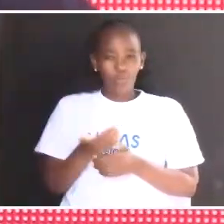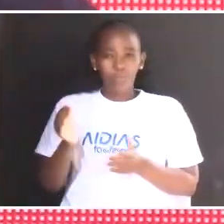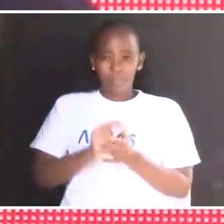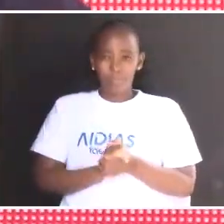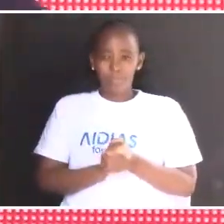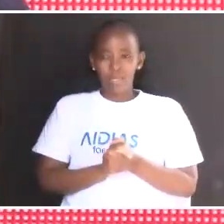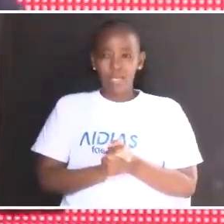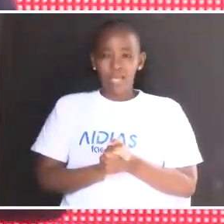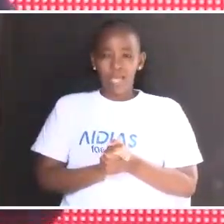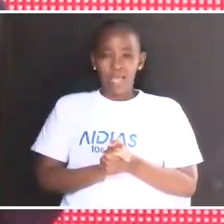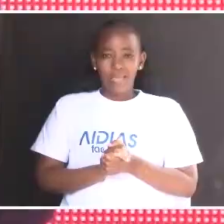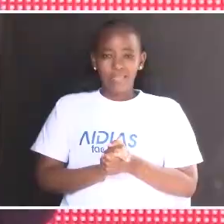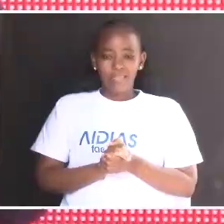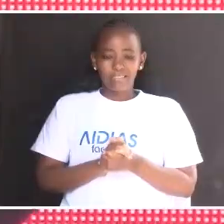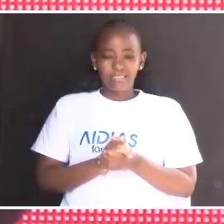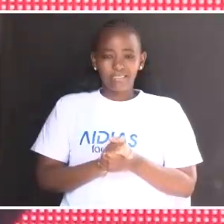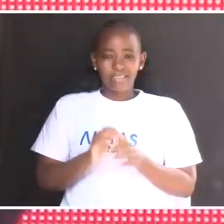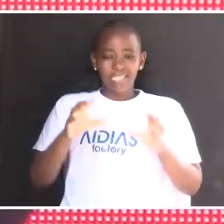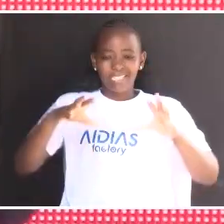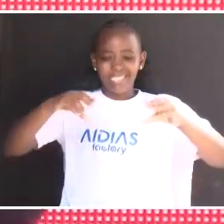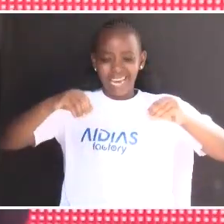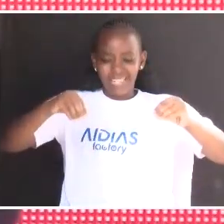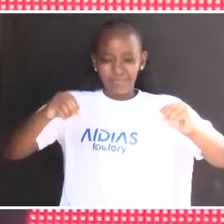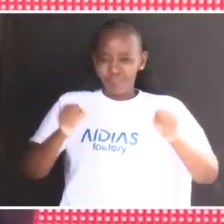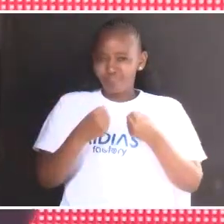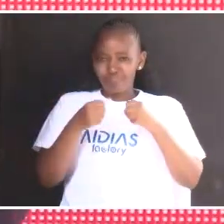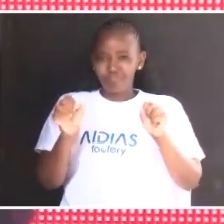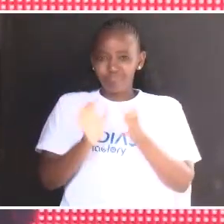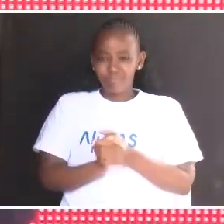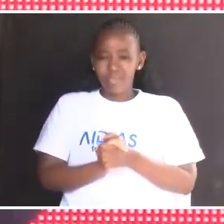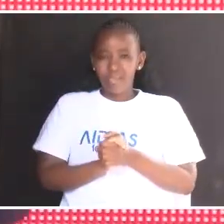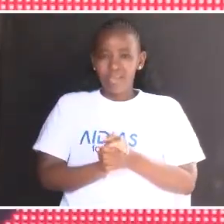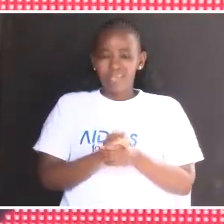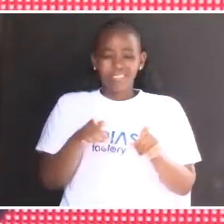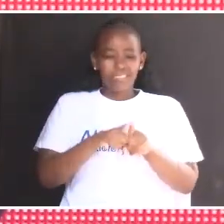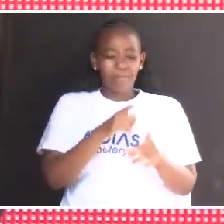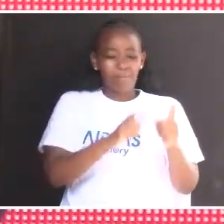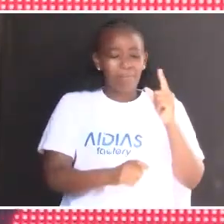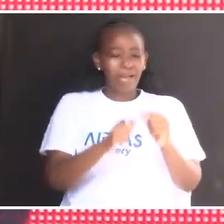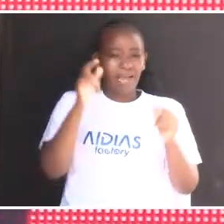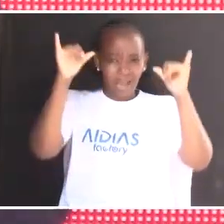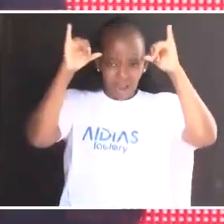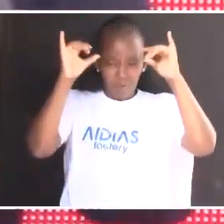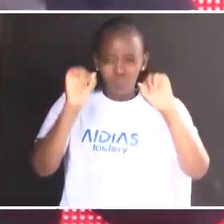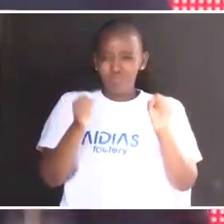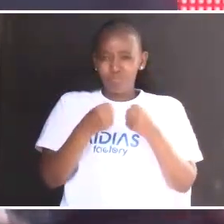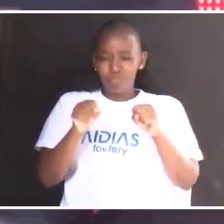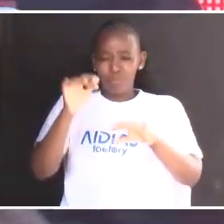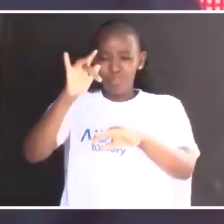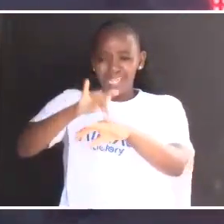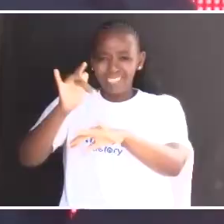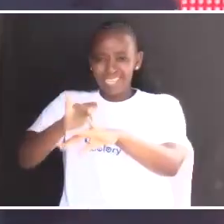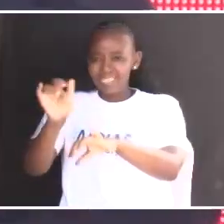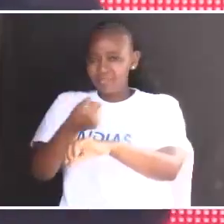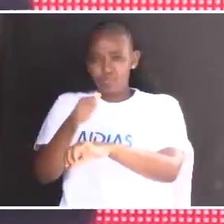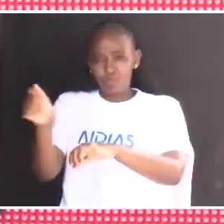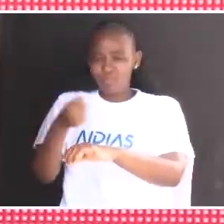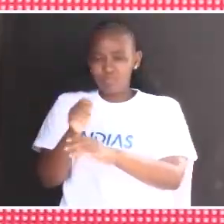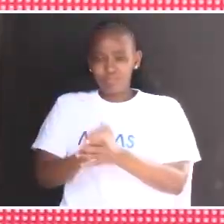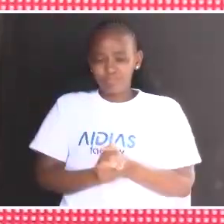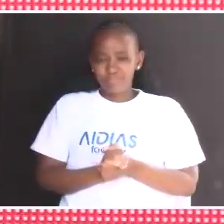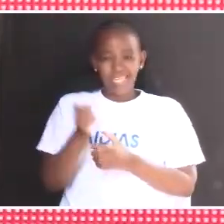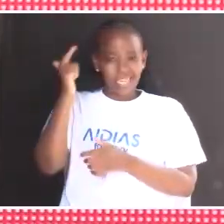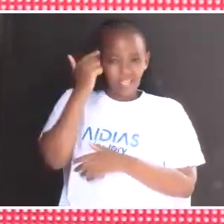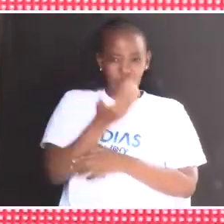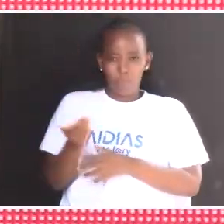is intangible in nature. Unlike hiyo ngombe unakamua, ama hiyo shamba unaenda kulima, ama hiyo gari unaendesha,